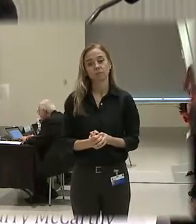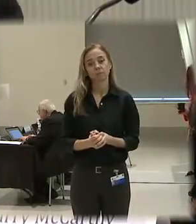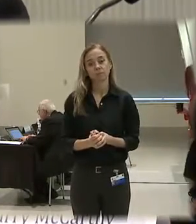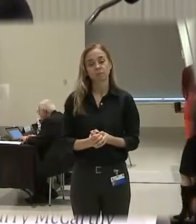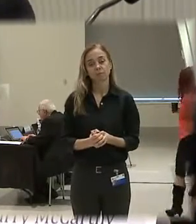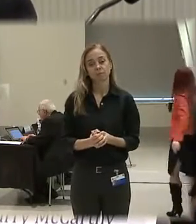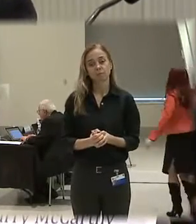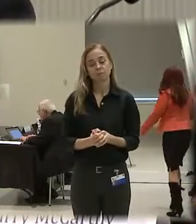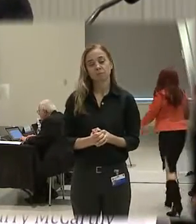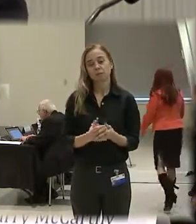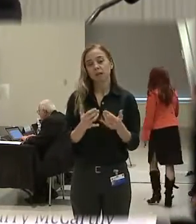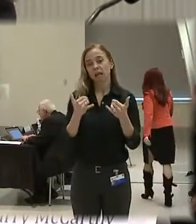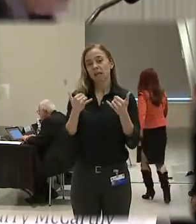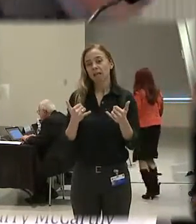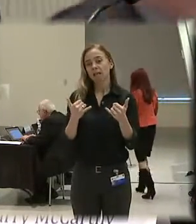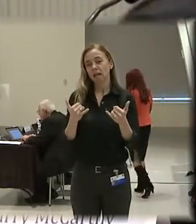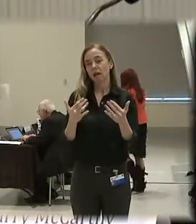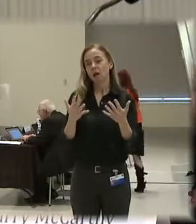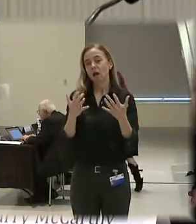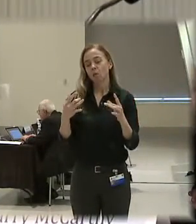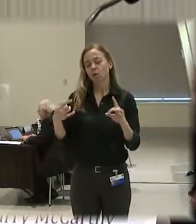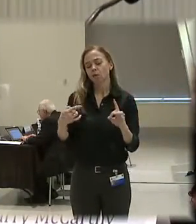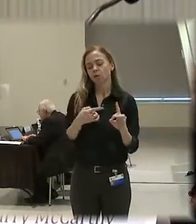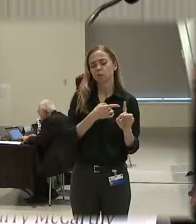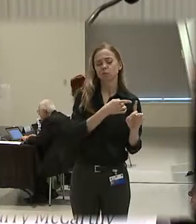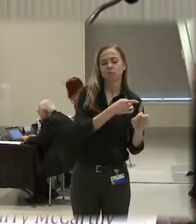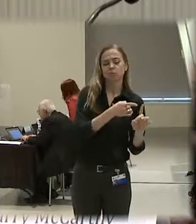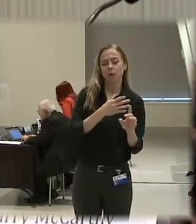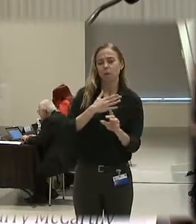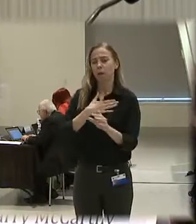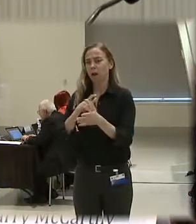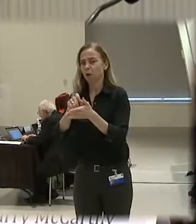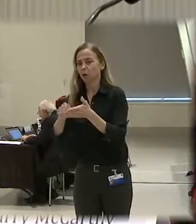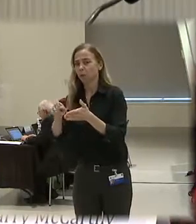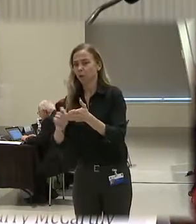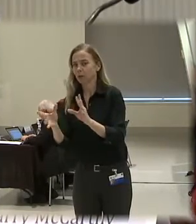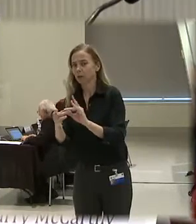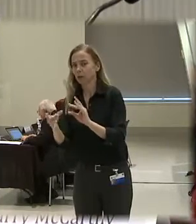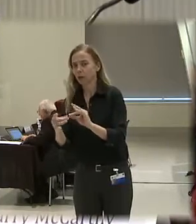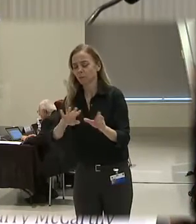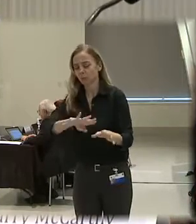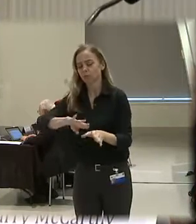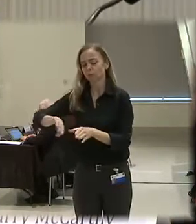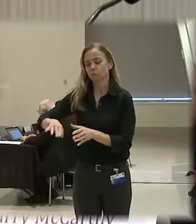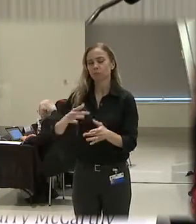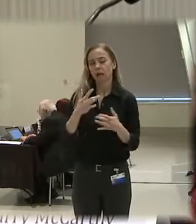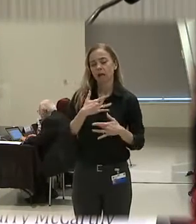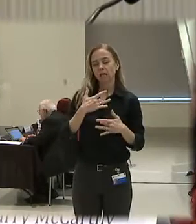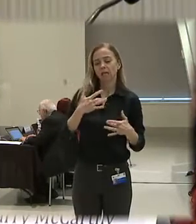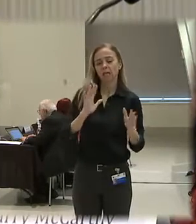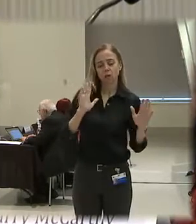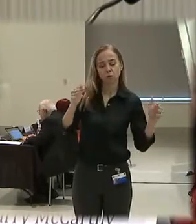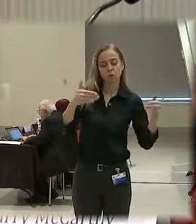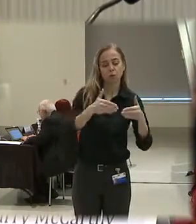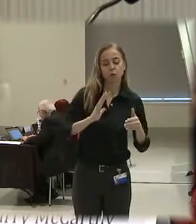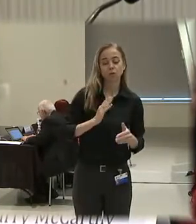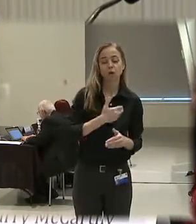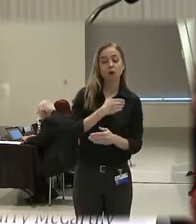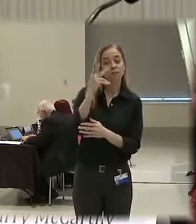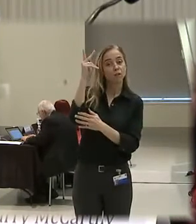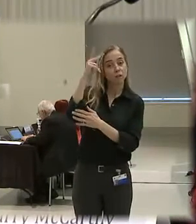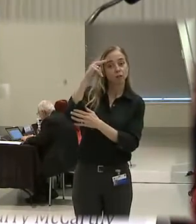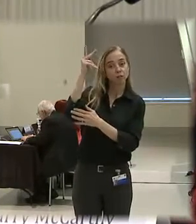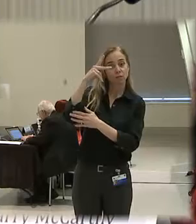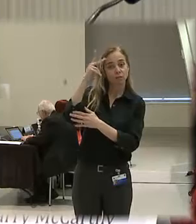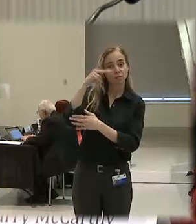I'd like to kind of steer away from my written comments and more or less focus on our philosophy in general.